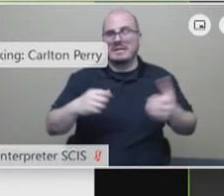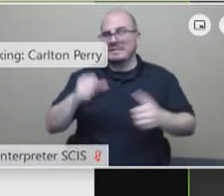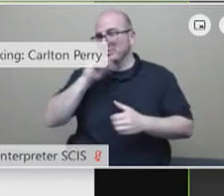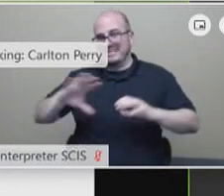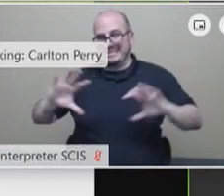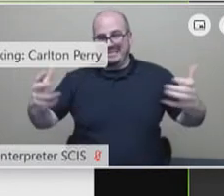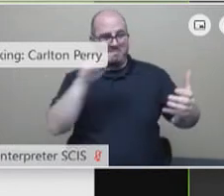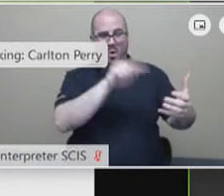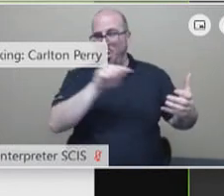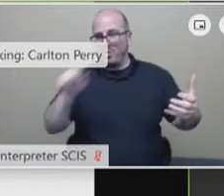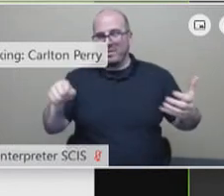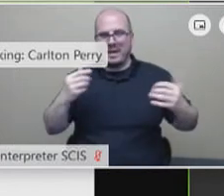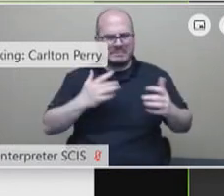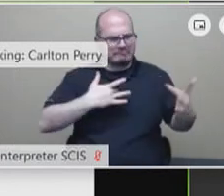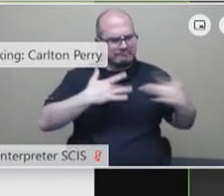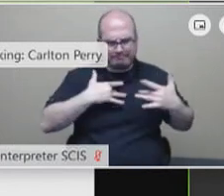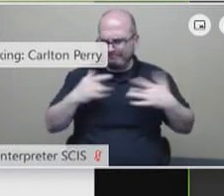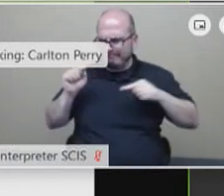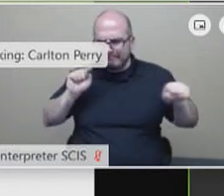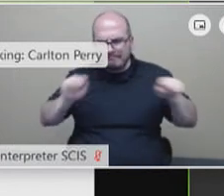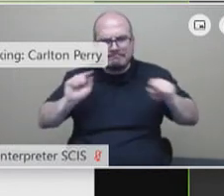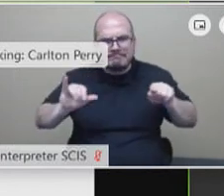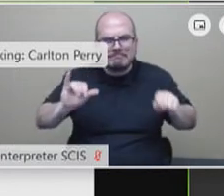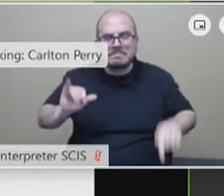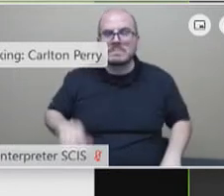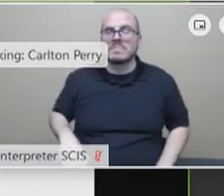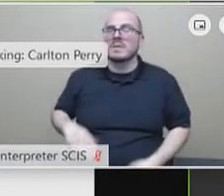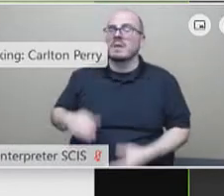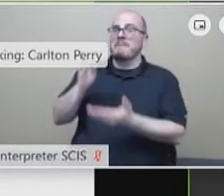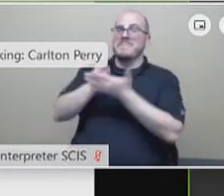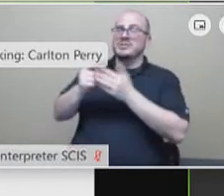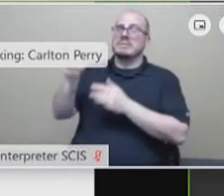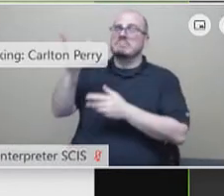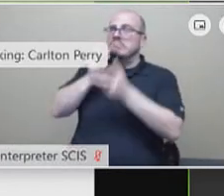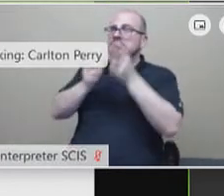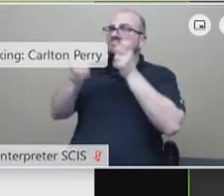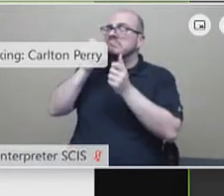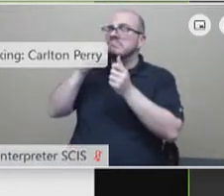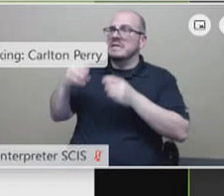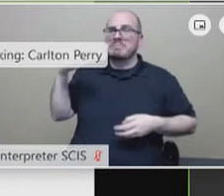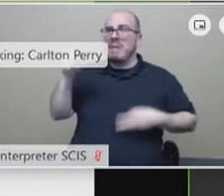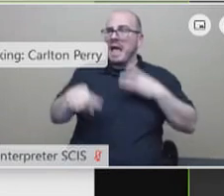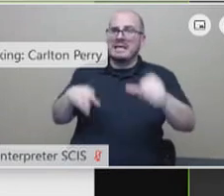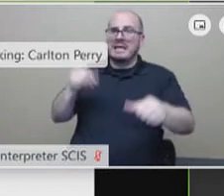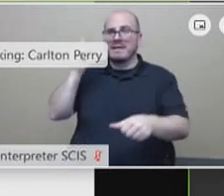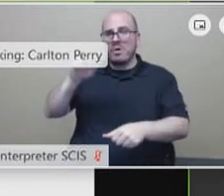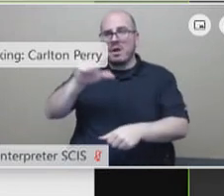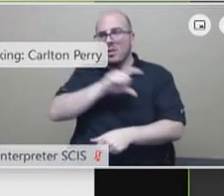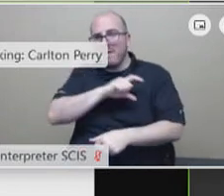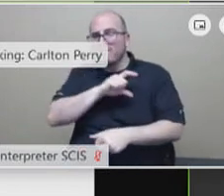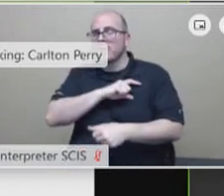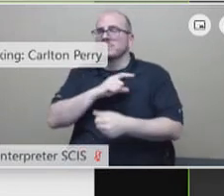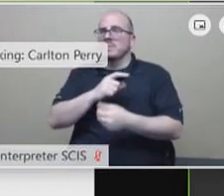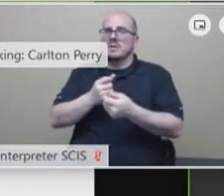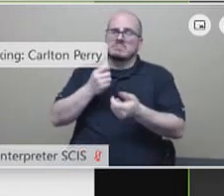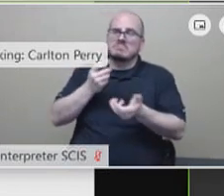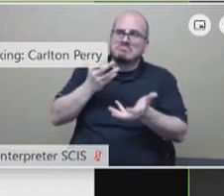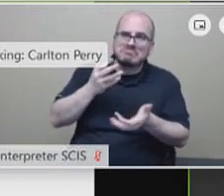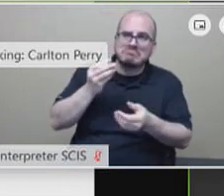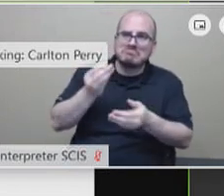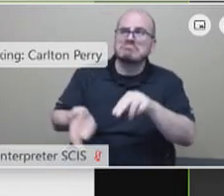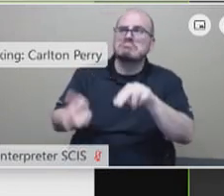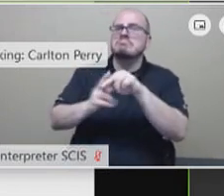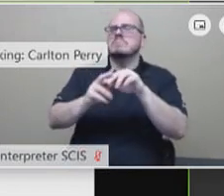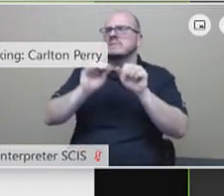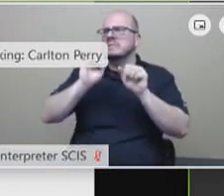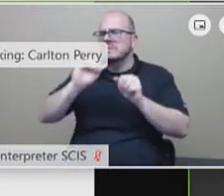current budget proposal that there's a lot of focus on spending for things like law enforcement and such. And